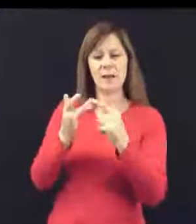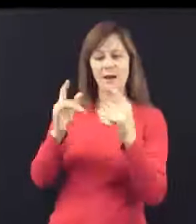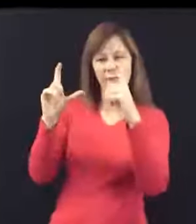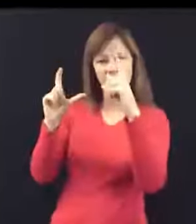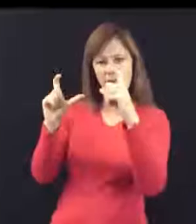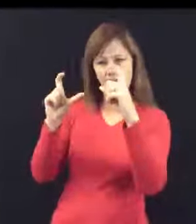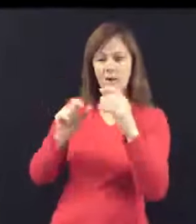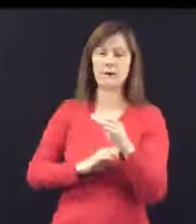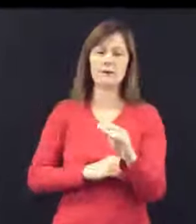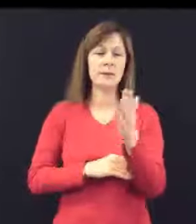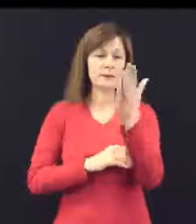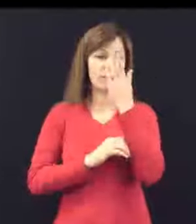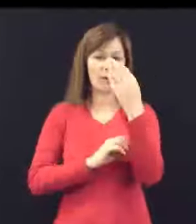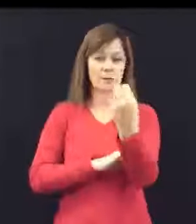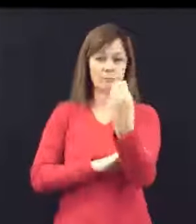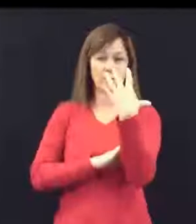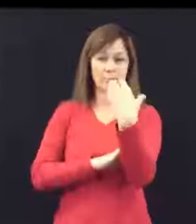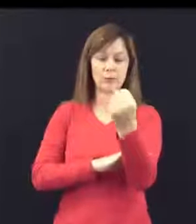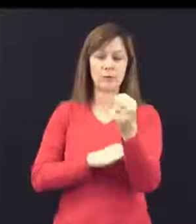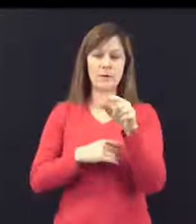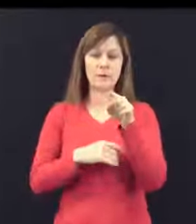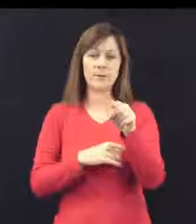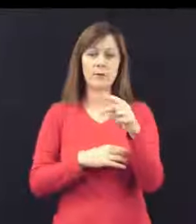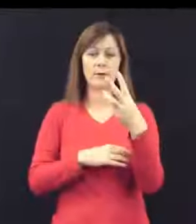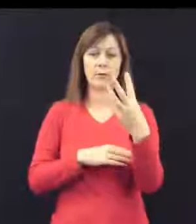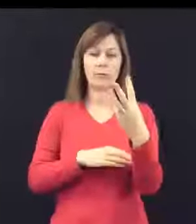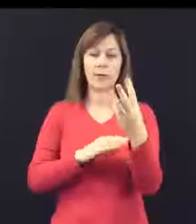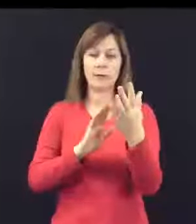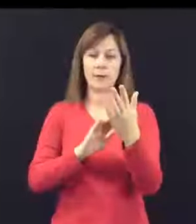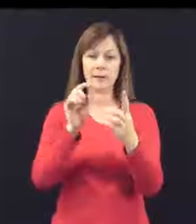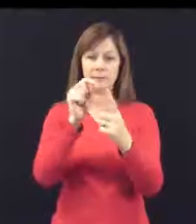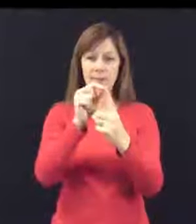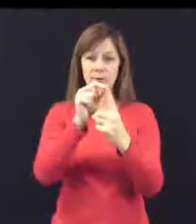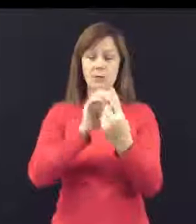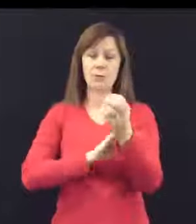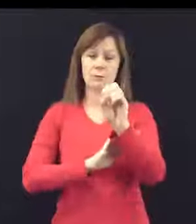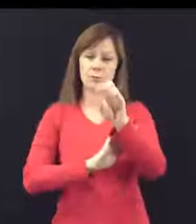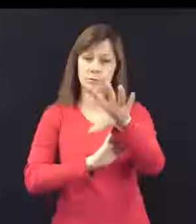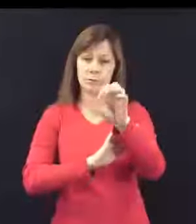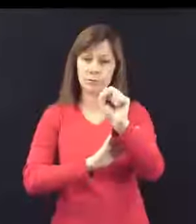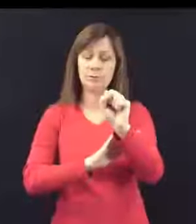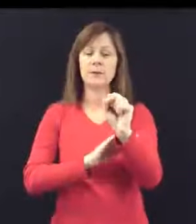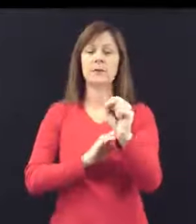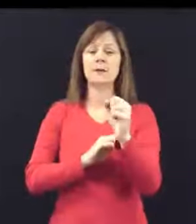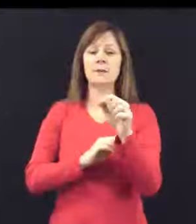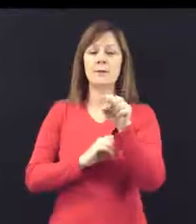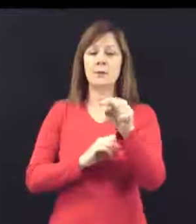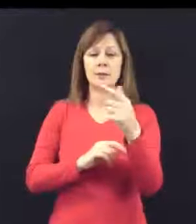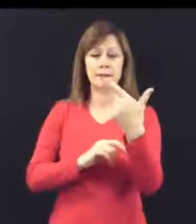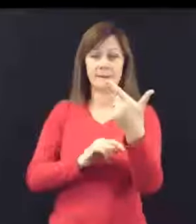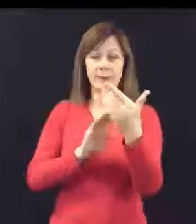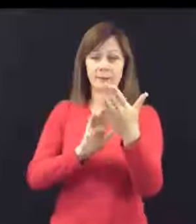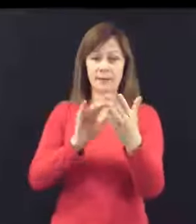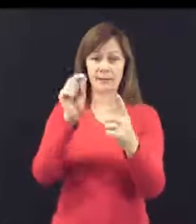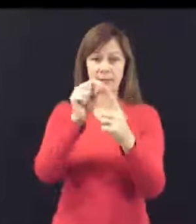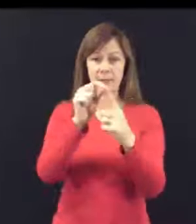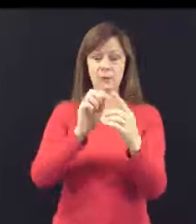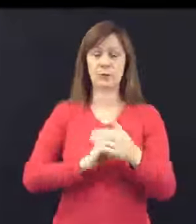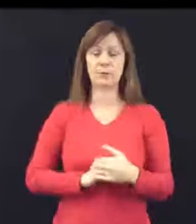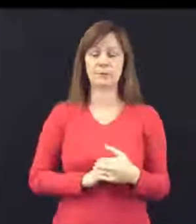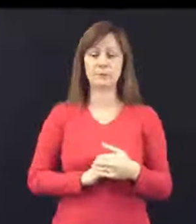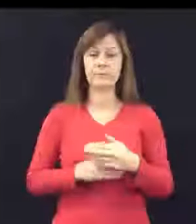so you're probably not going to use the iPad as your camera replacement. If you're comparing to other cameras, the front camera is